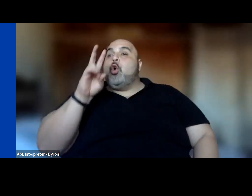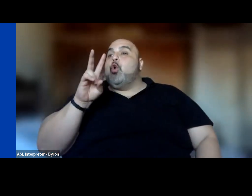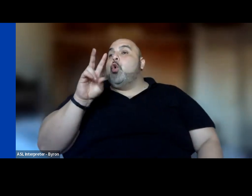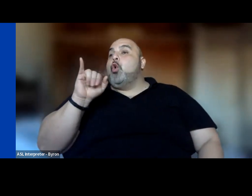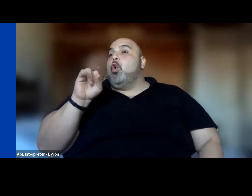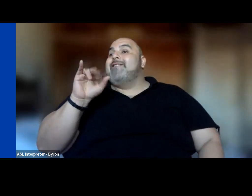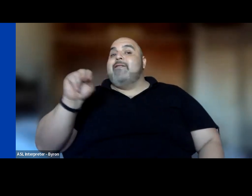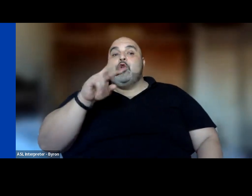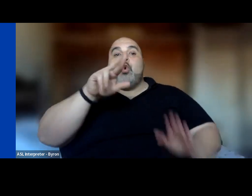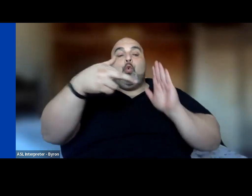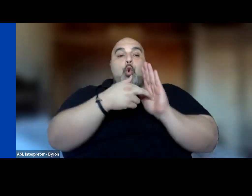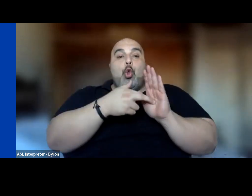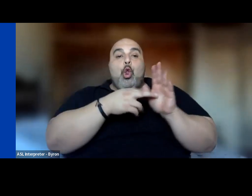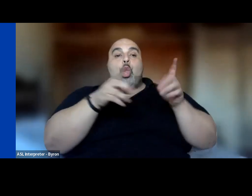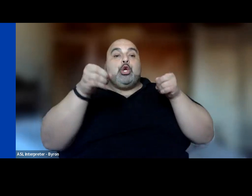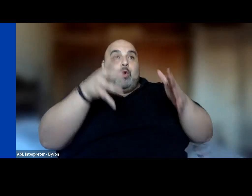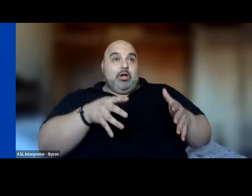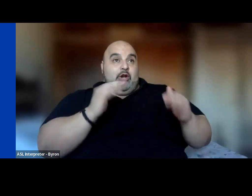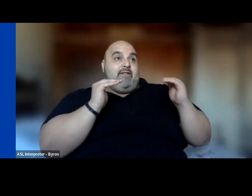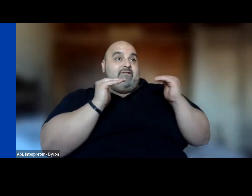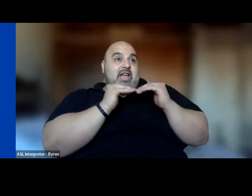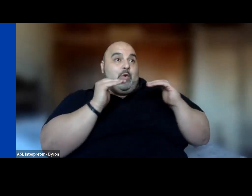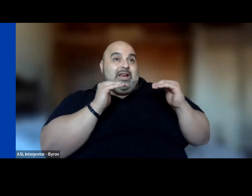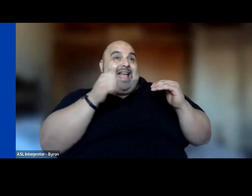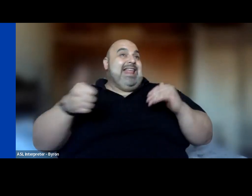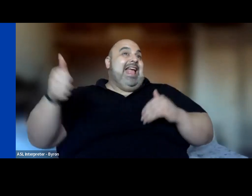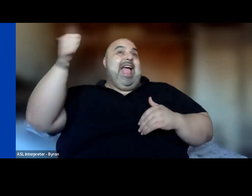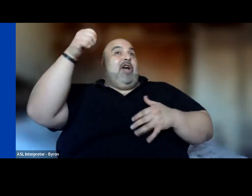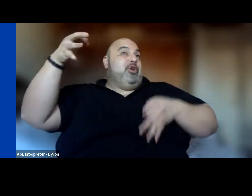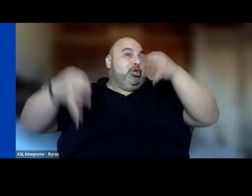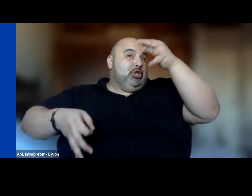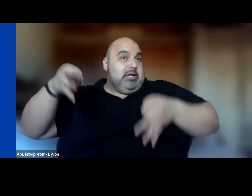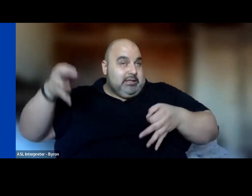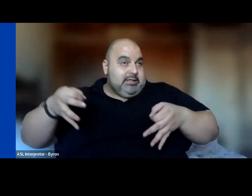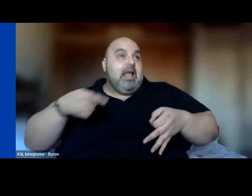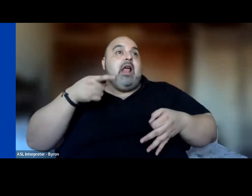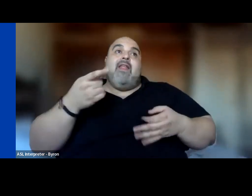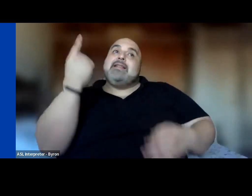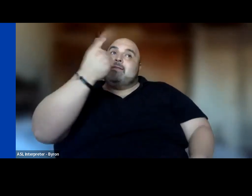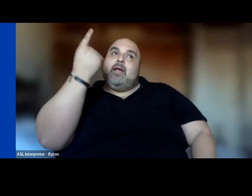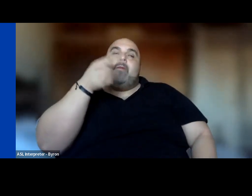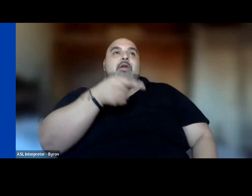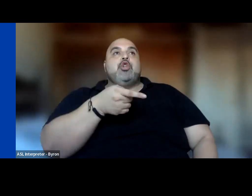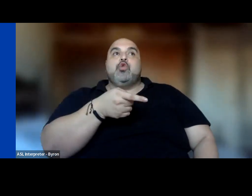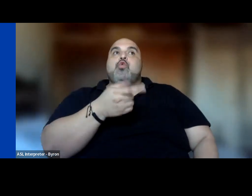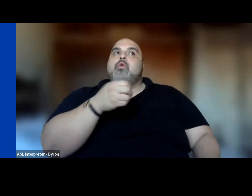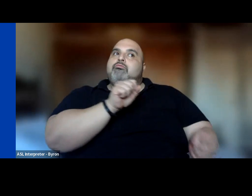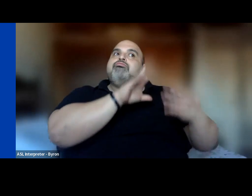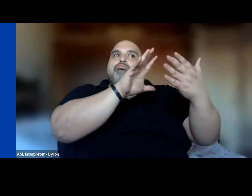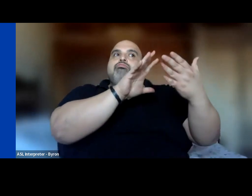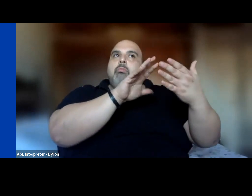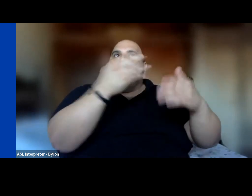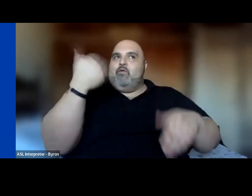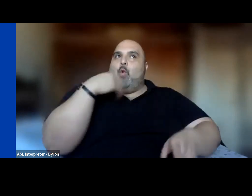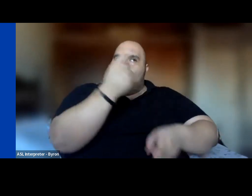in your role as Director of Equity and Elder Justice at Justice and Aging, this is certainly probably something that you have confronted as well.